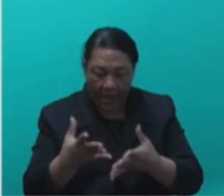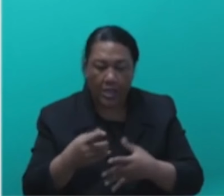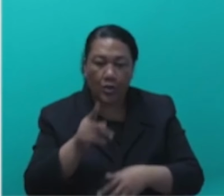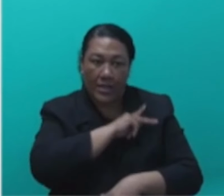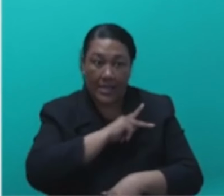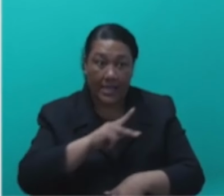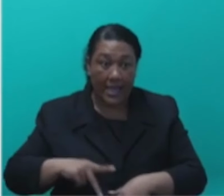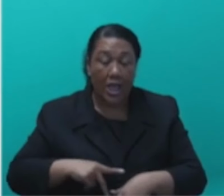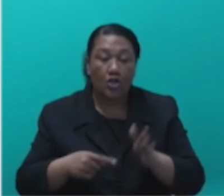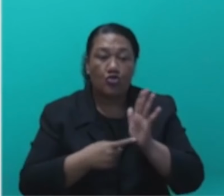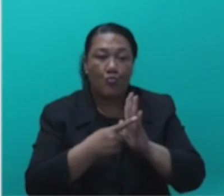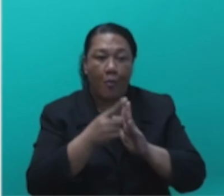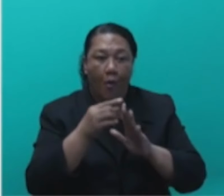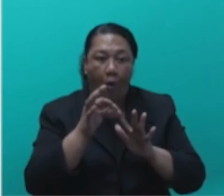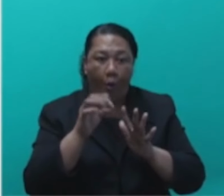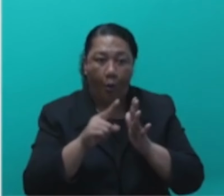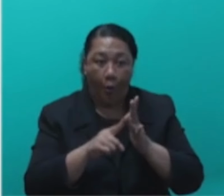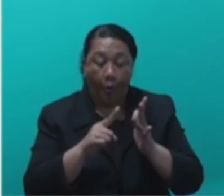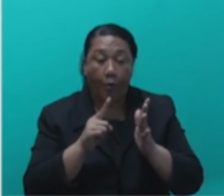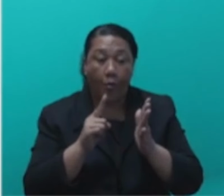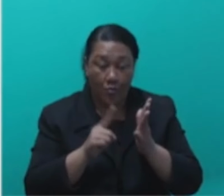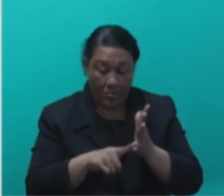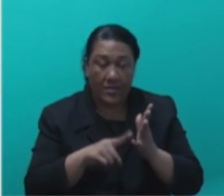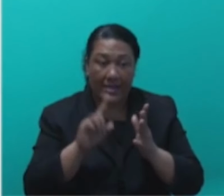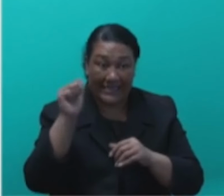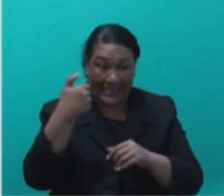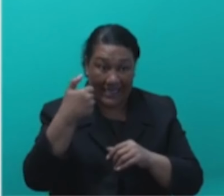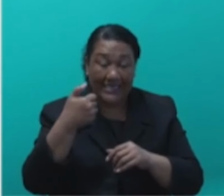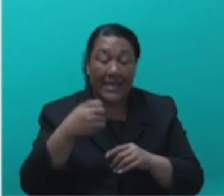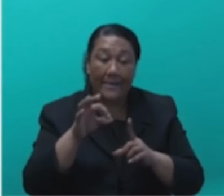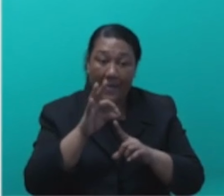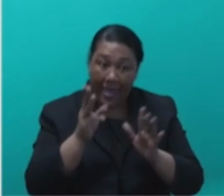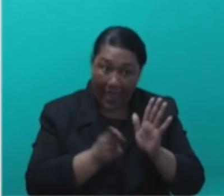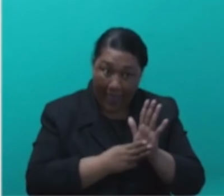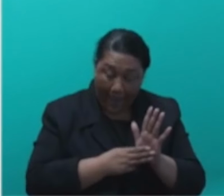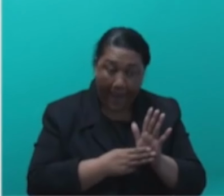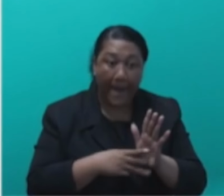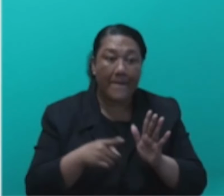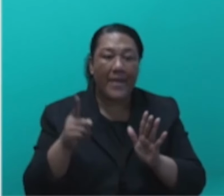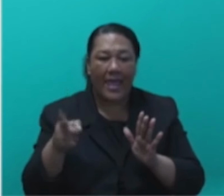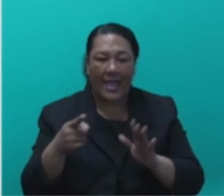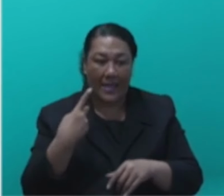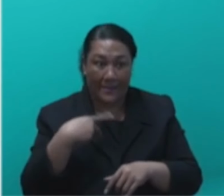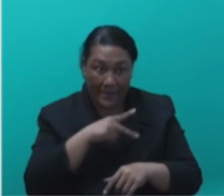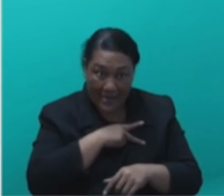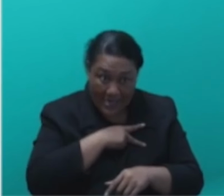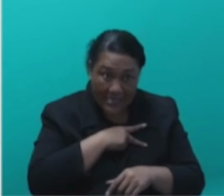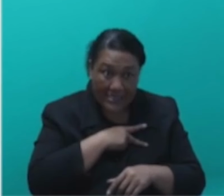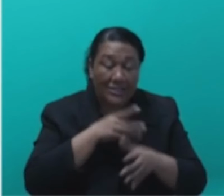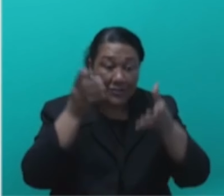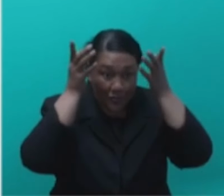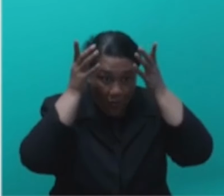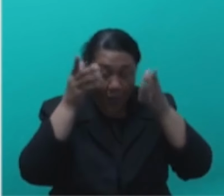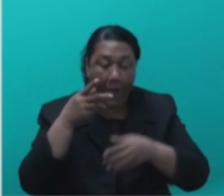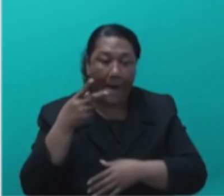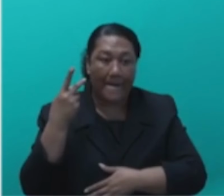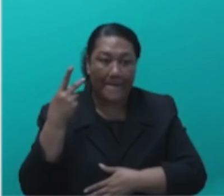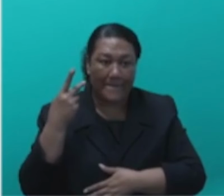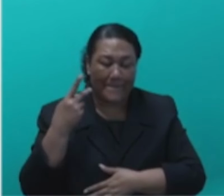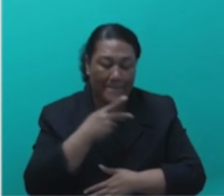King Tupou VI, the Prime Minister, the Crown Prince and Crown Princess, the Royal Highnesses Prince